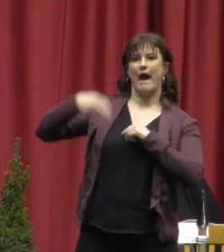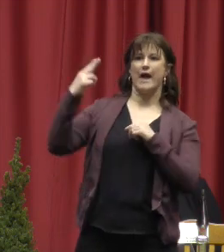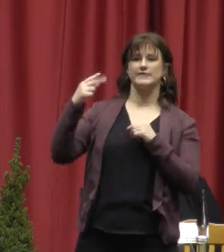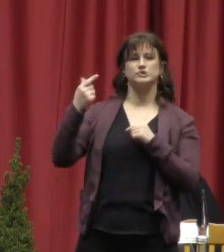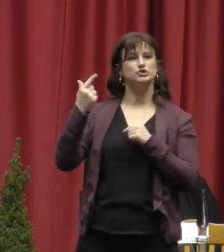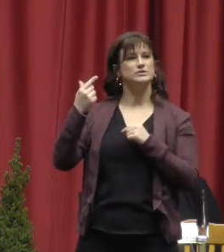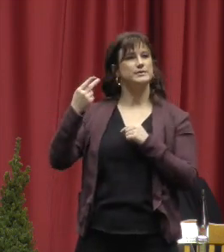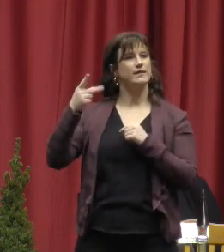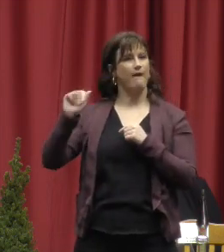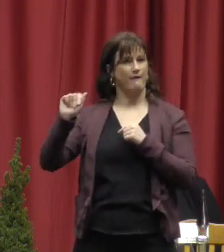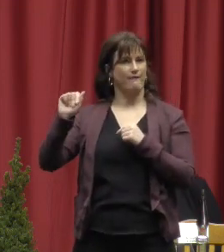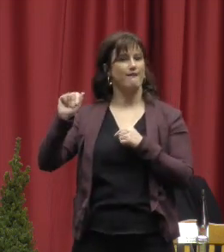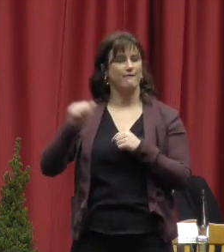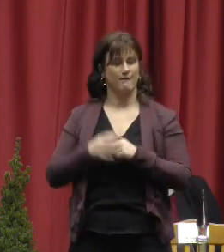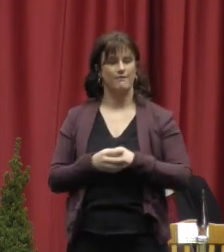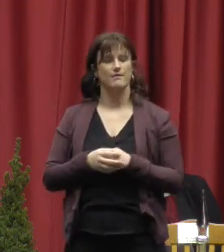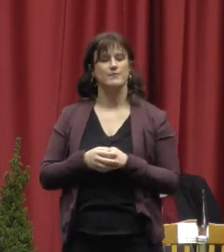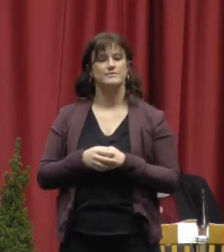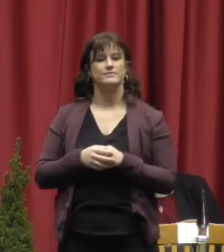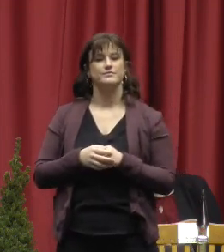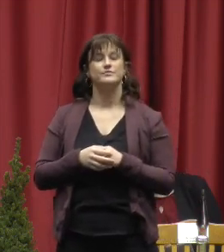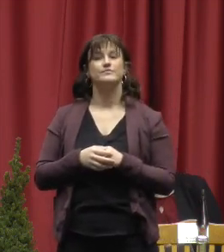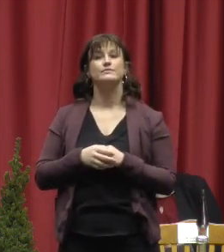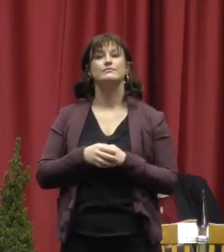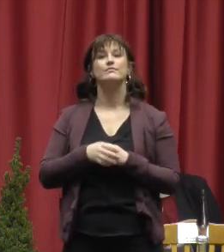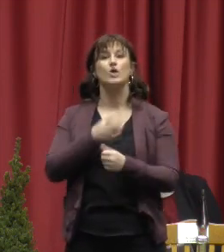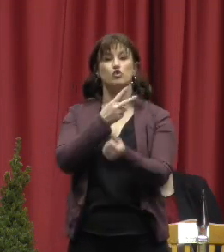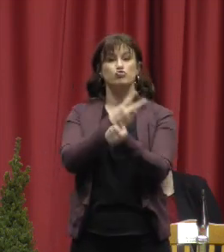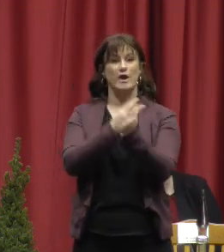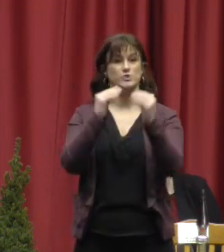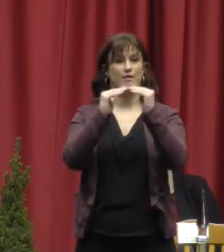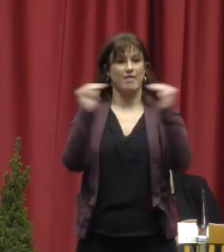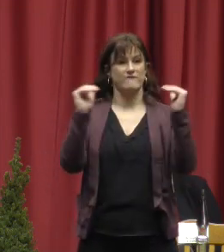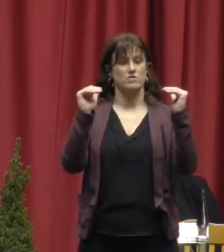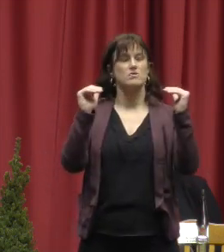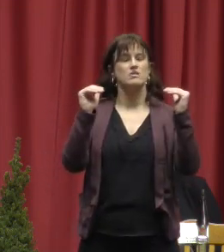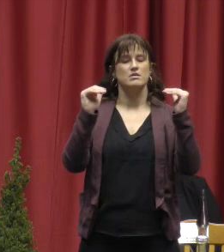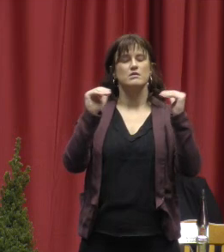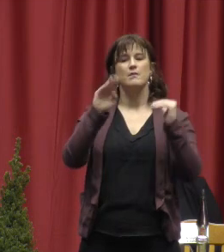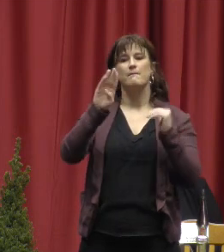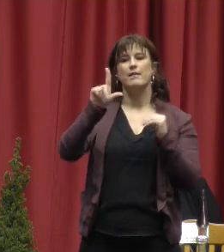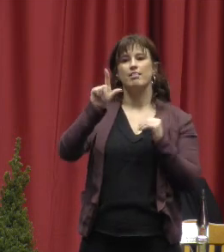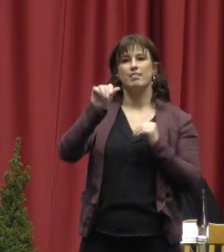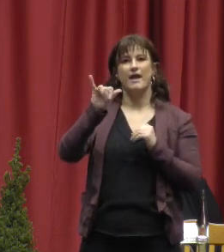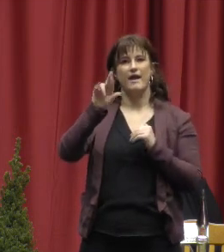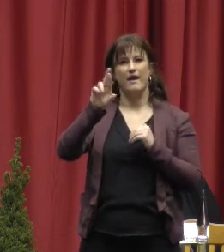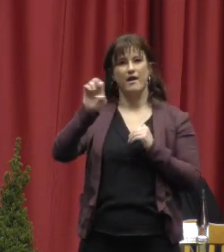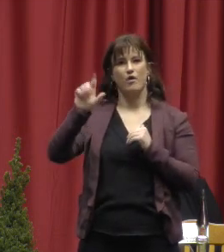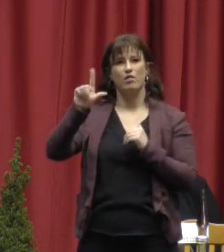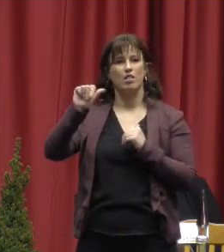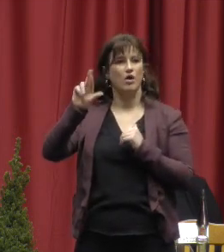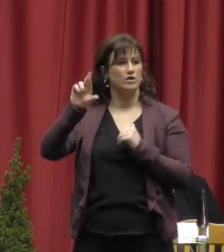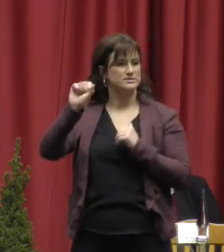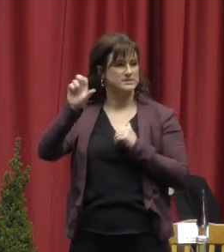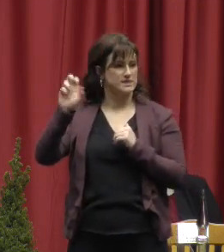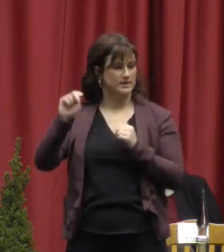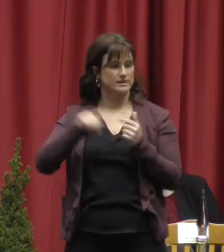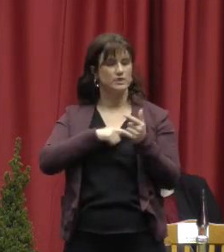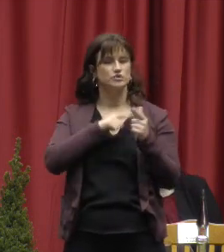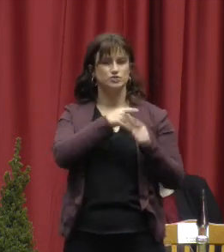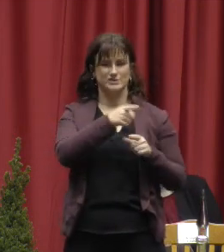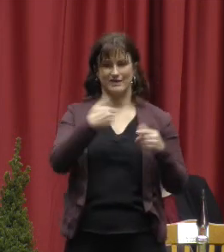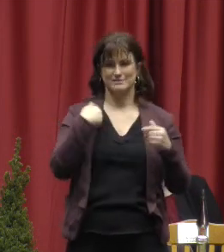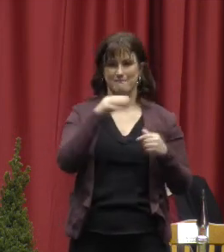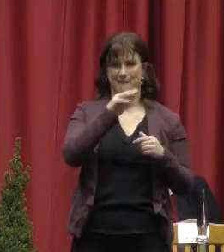GPAs. Our graduate-level professional banner carrier is Blair Larson. She's receiving a Master of Accounting